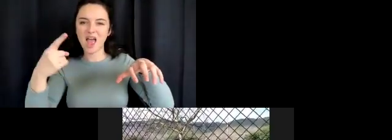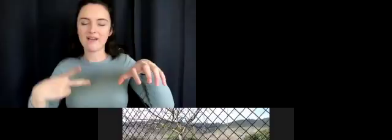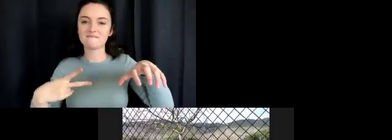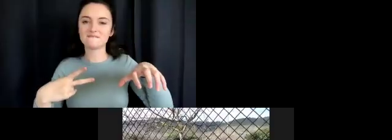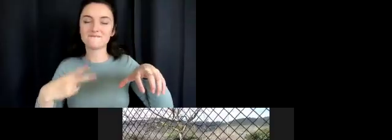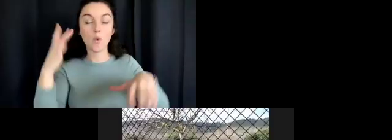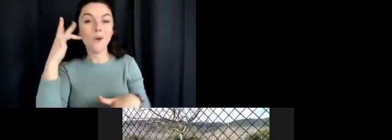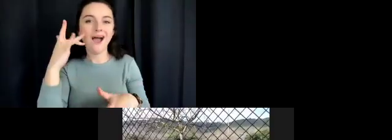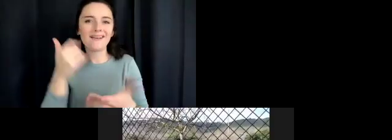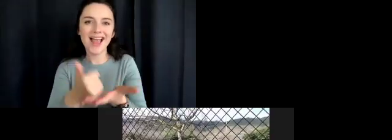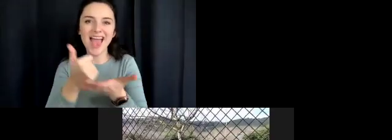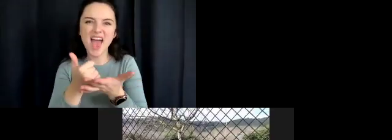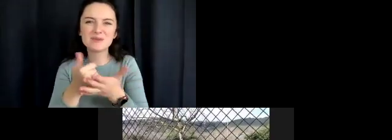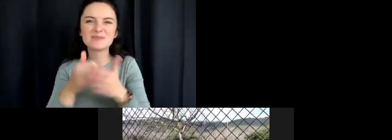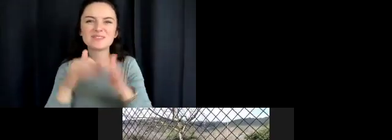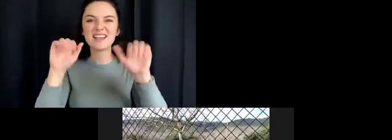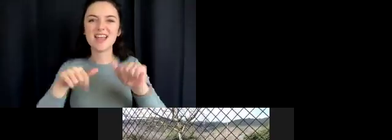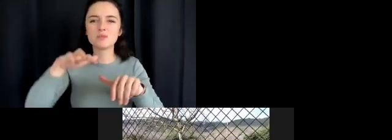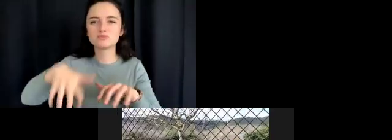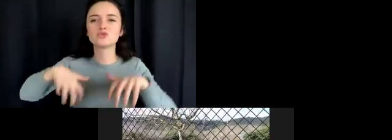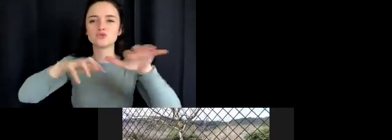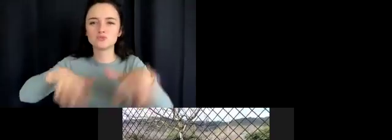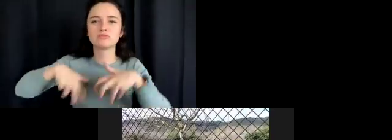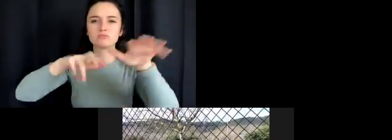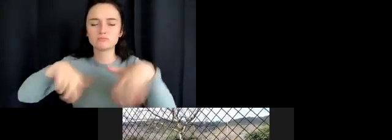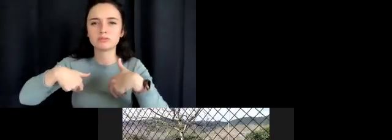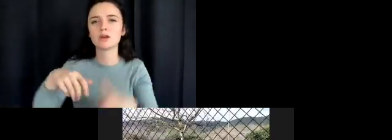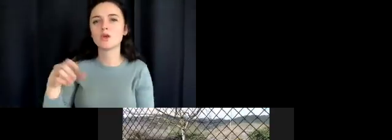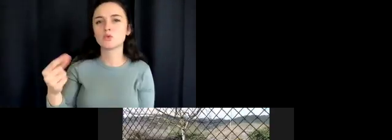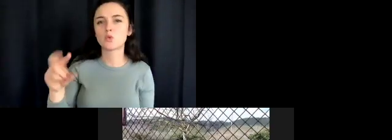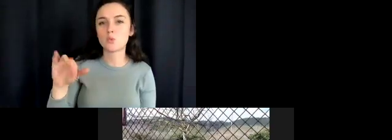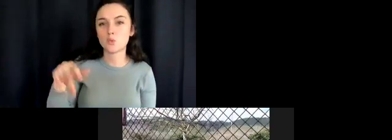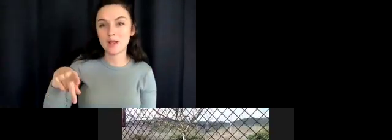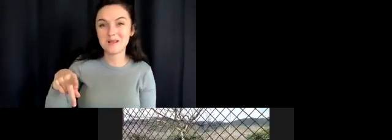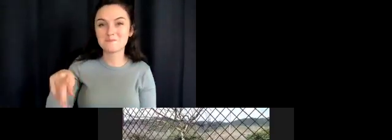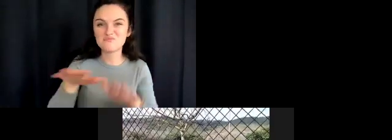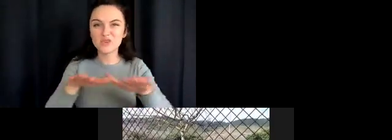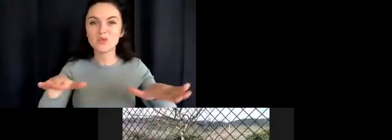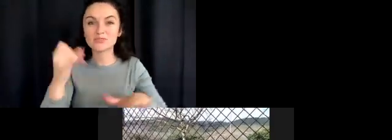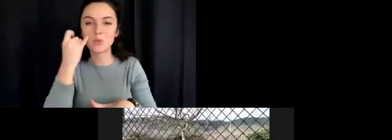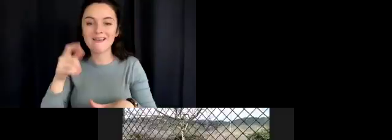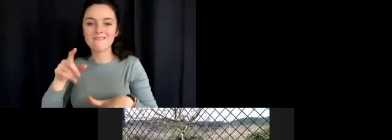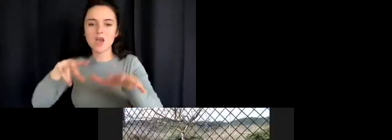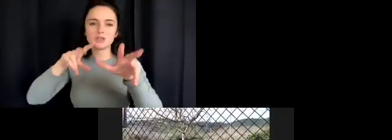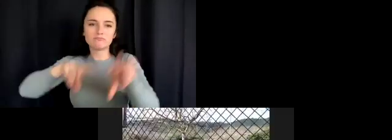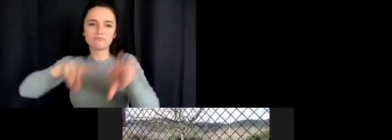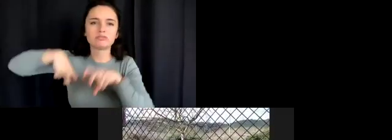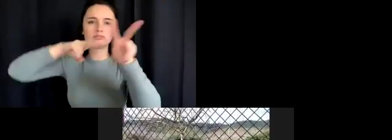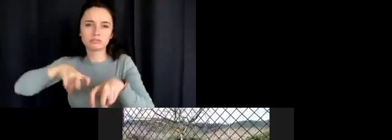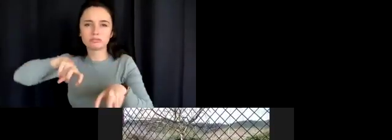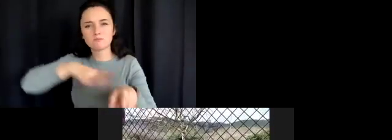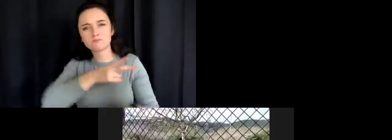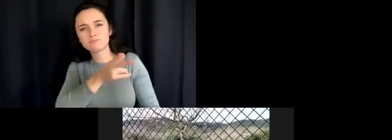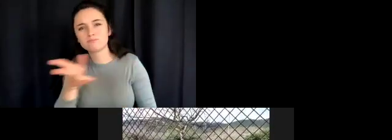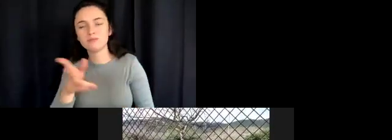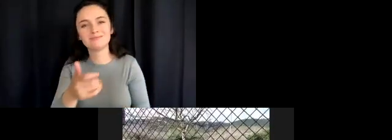onto the ground when they're running. So if they have to make a really fast turn, they're able to grip that ground really well. Their tail also acts as a